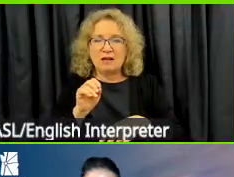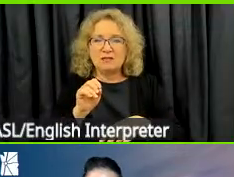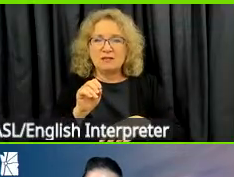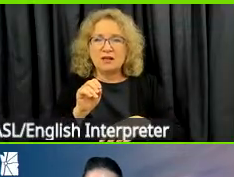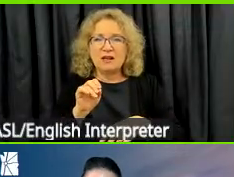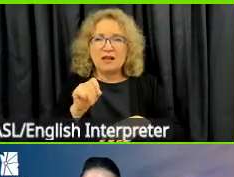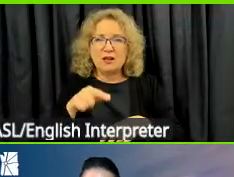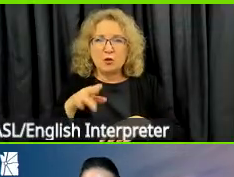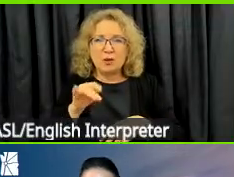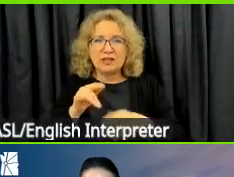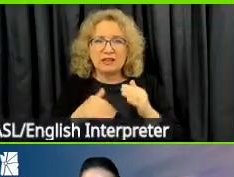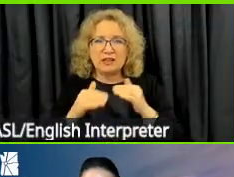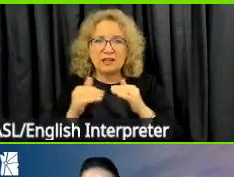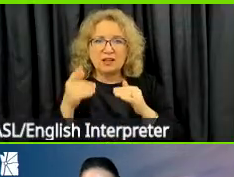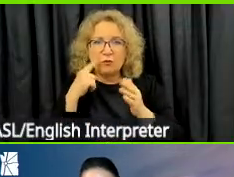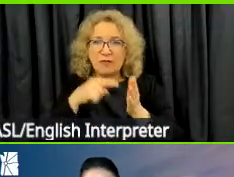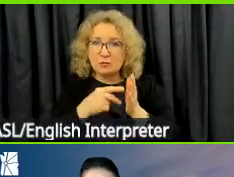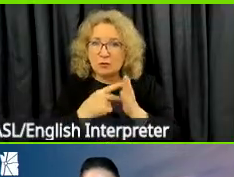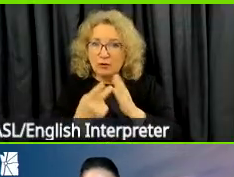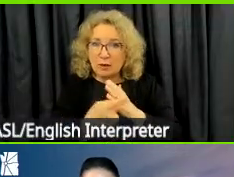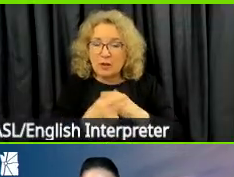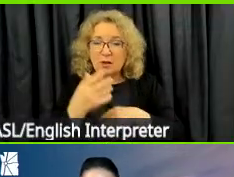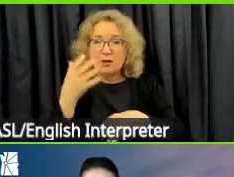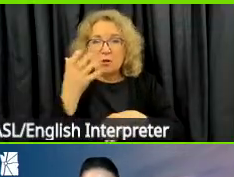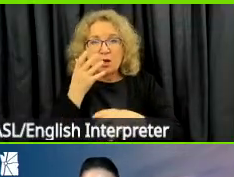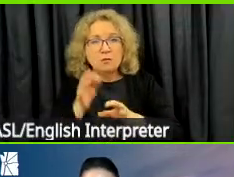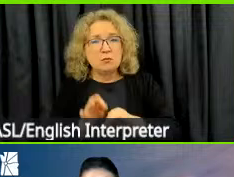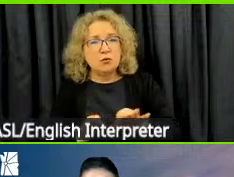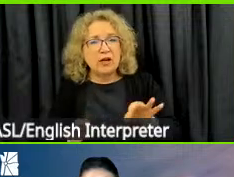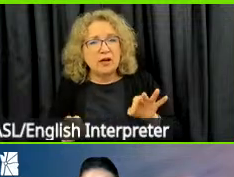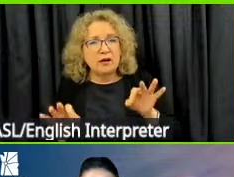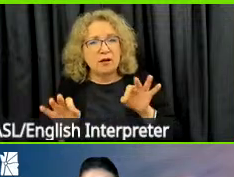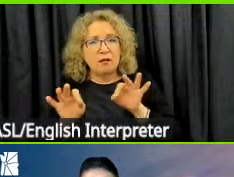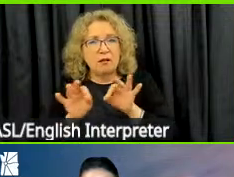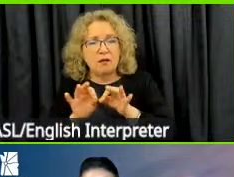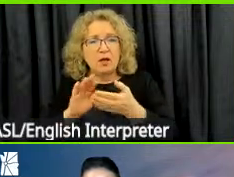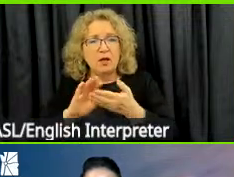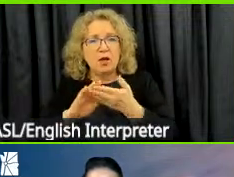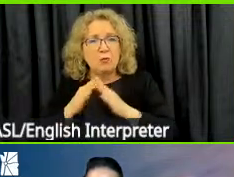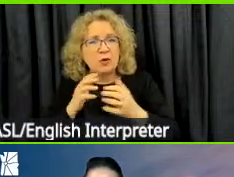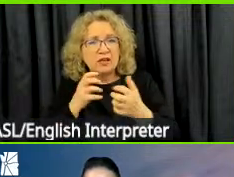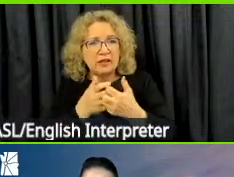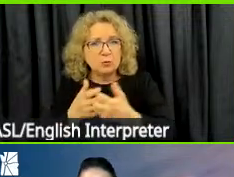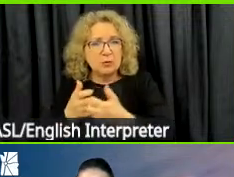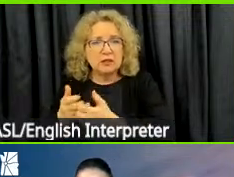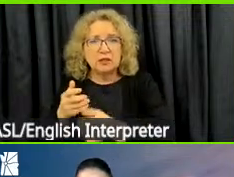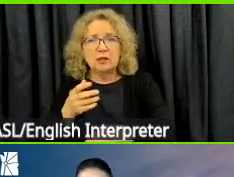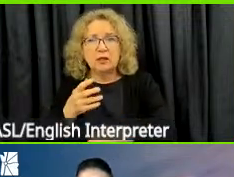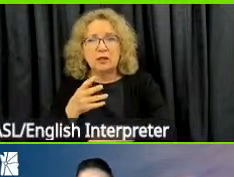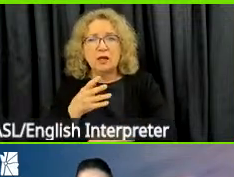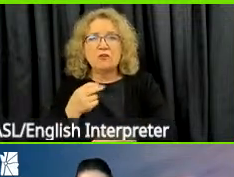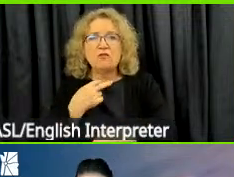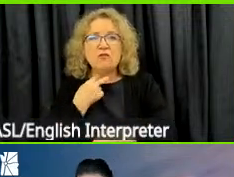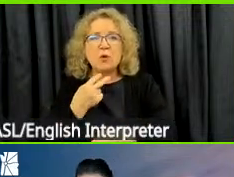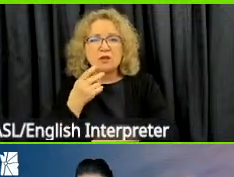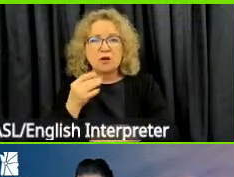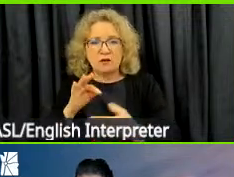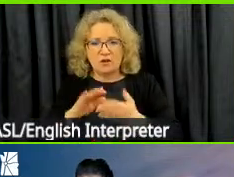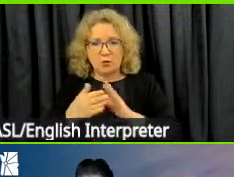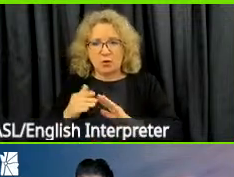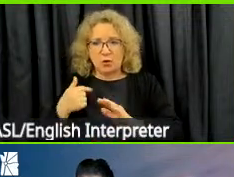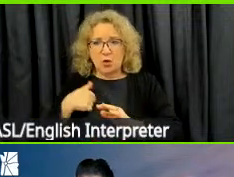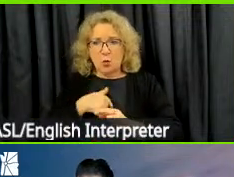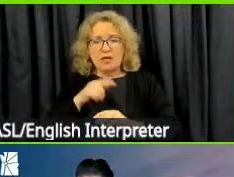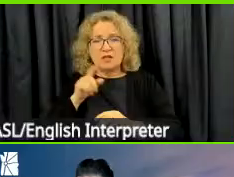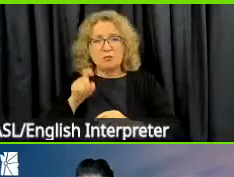how critical community engagement and the voices of the community that we're here to serve is. And so